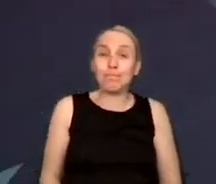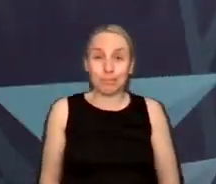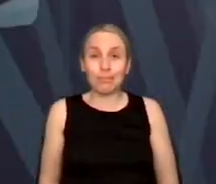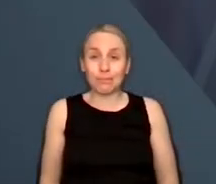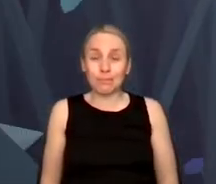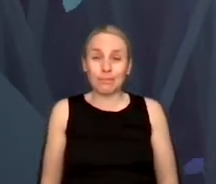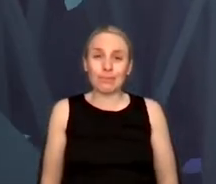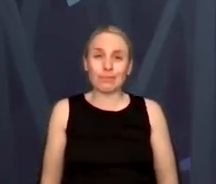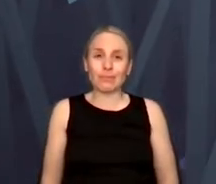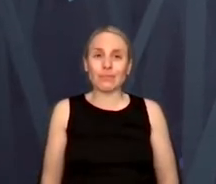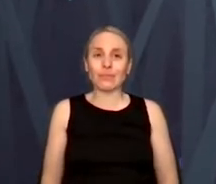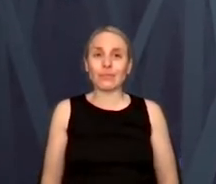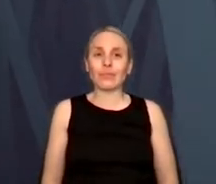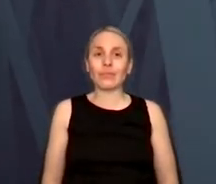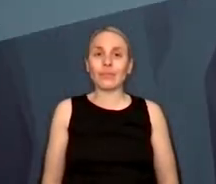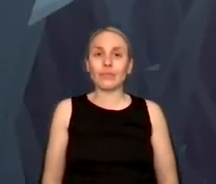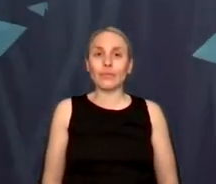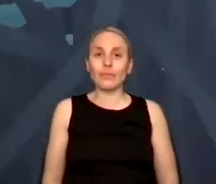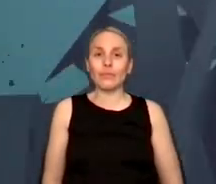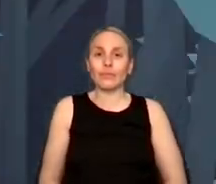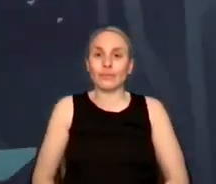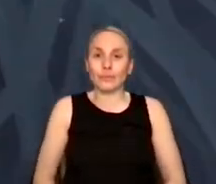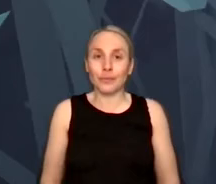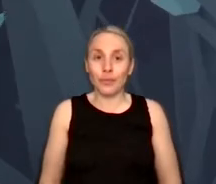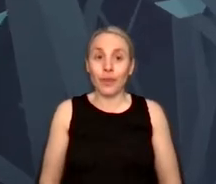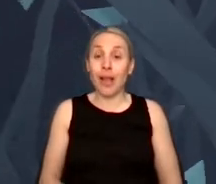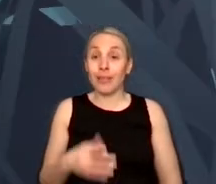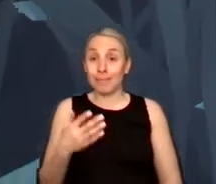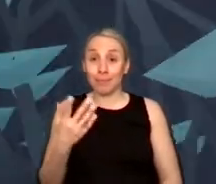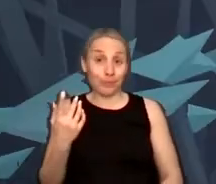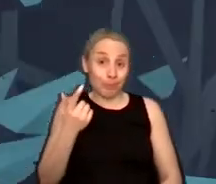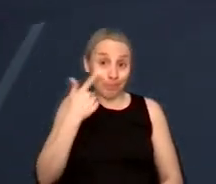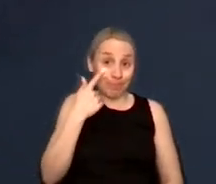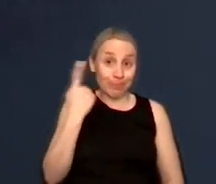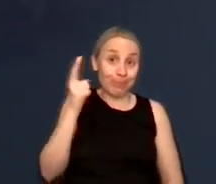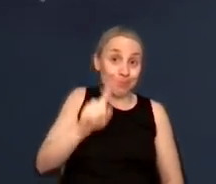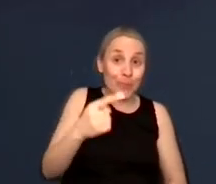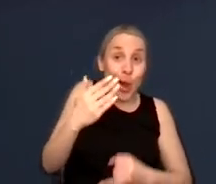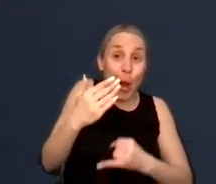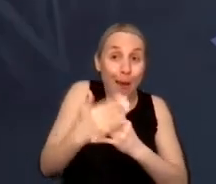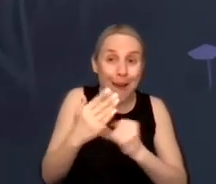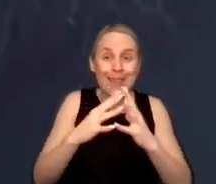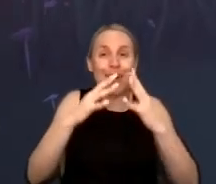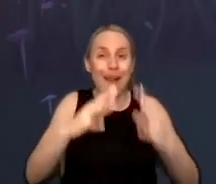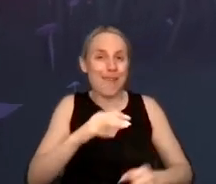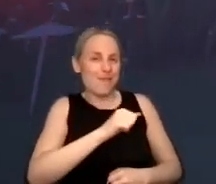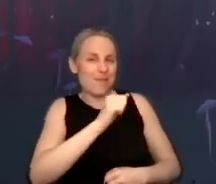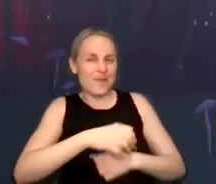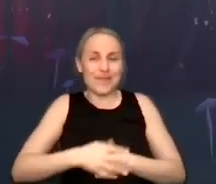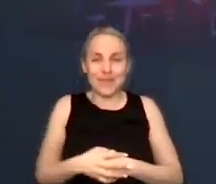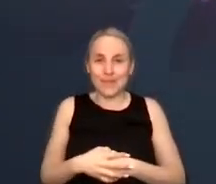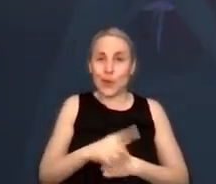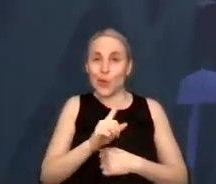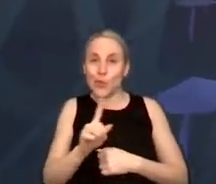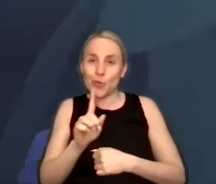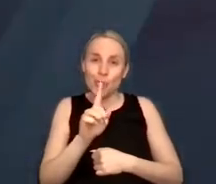Cool. So should we start our way towards the last hive? Yes, let's do it. There's, in fact, a final hive has